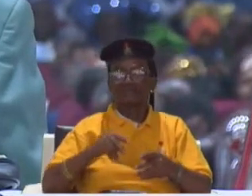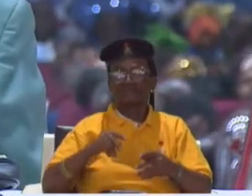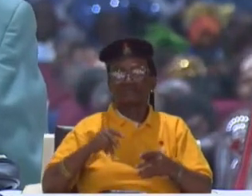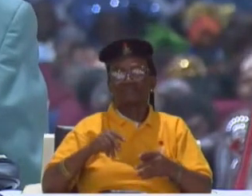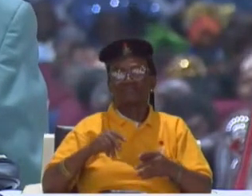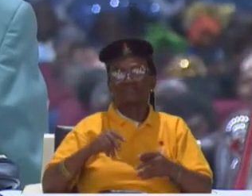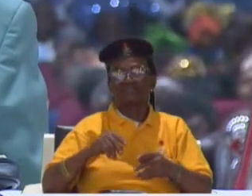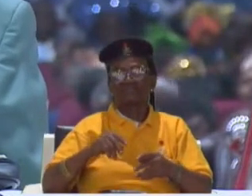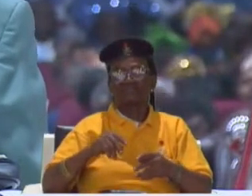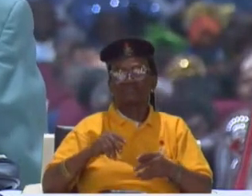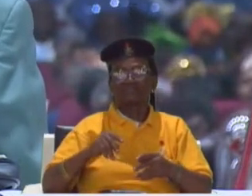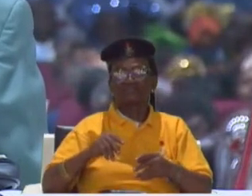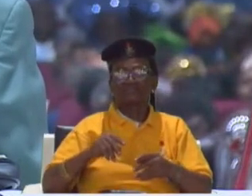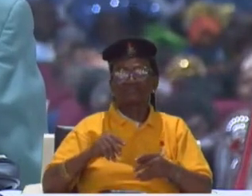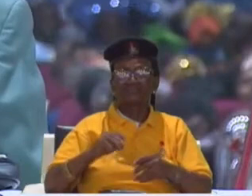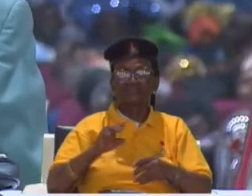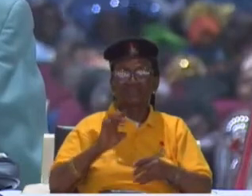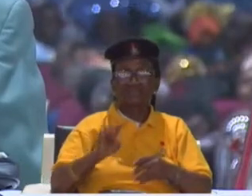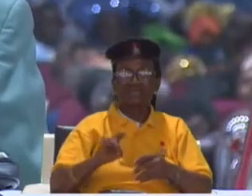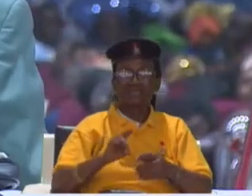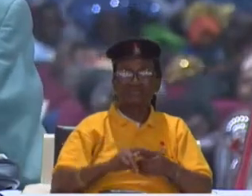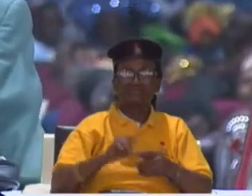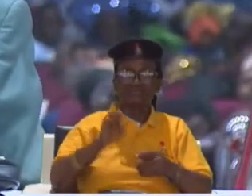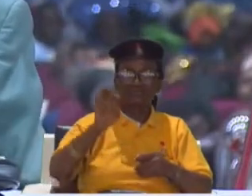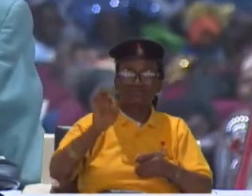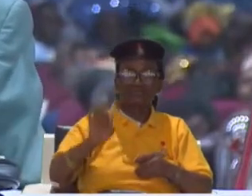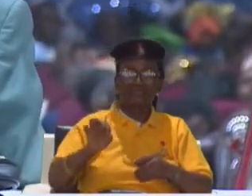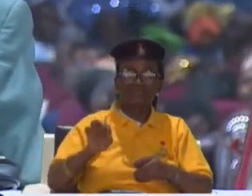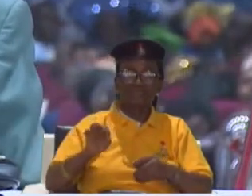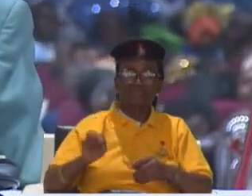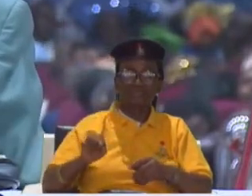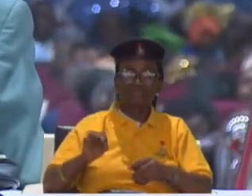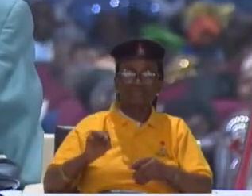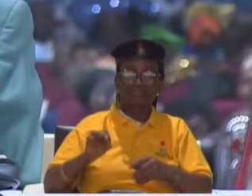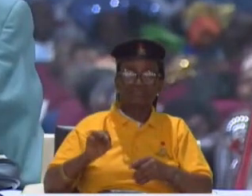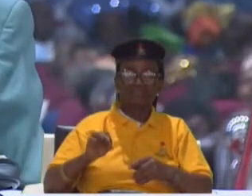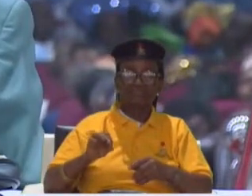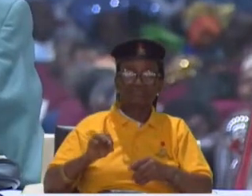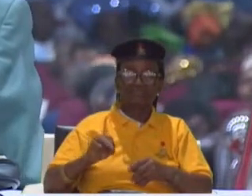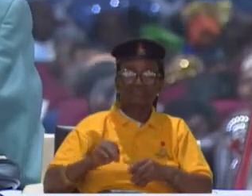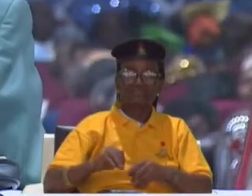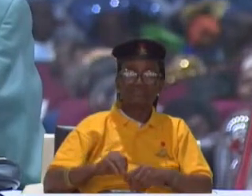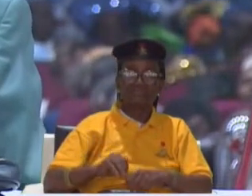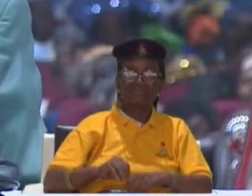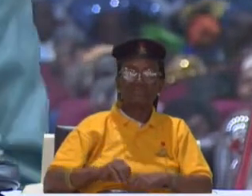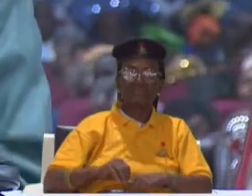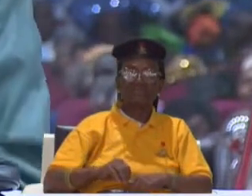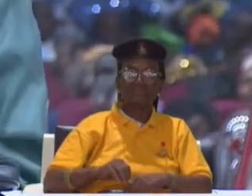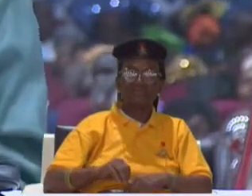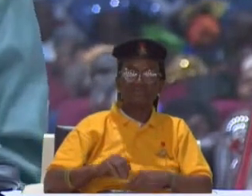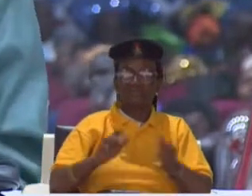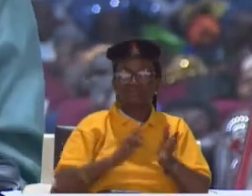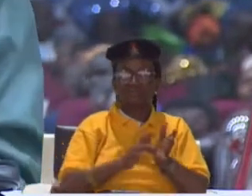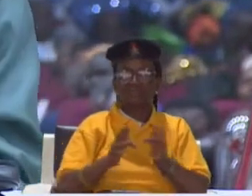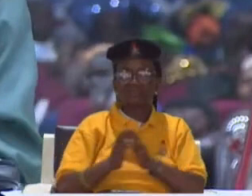Psalm 33 from verse 8 to 9, the Bible says the whole